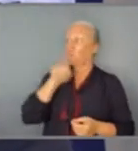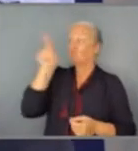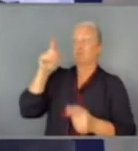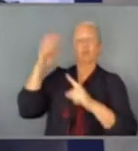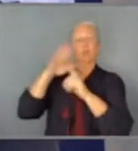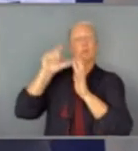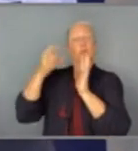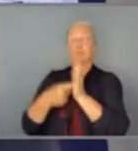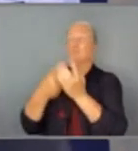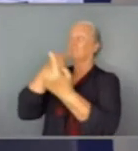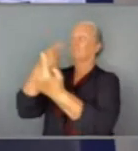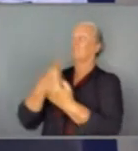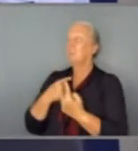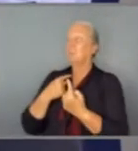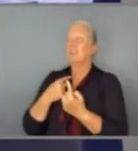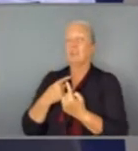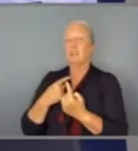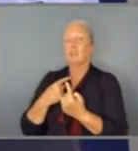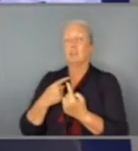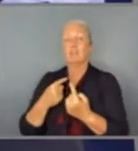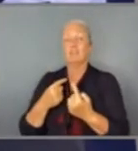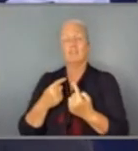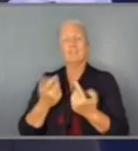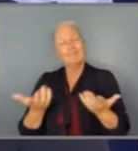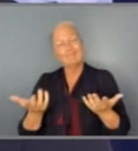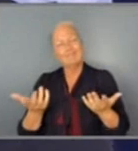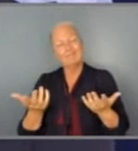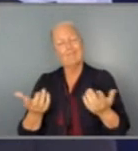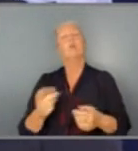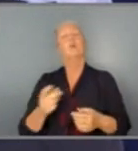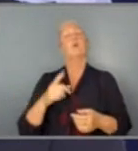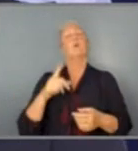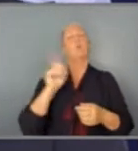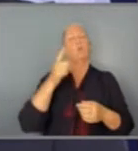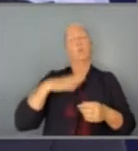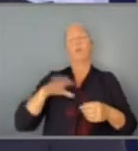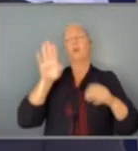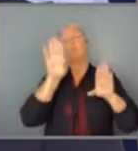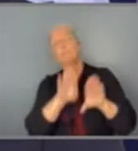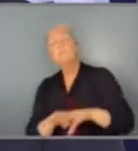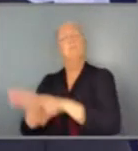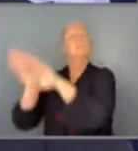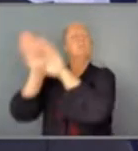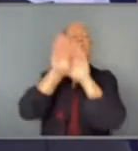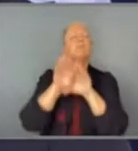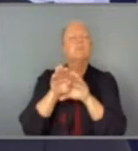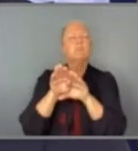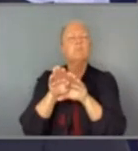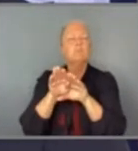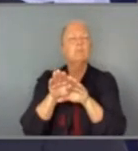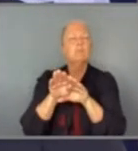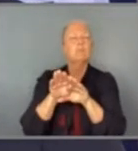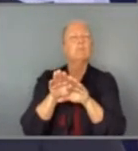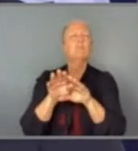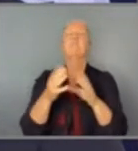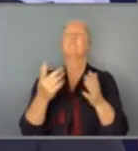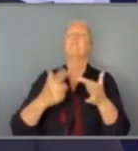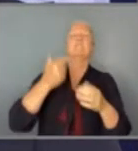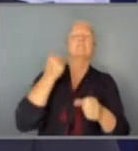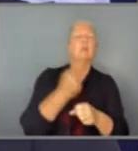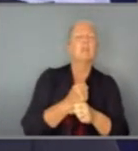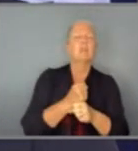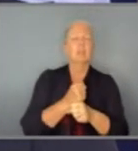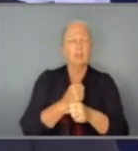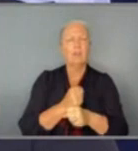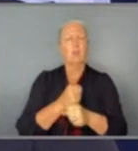highlighted. What is very important on uniformity are things like definition of a close contact